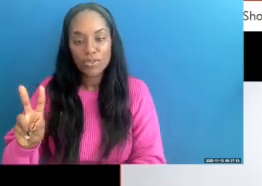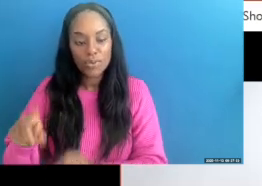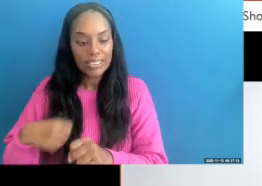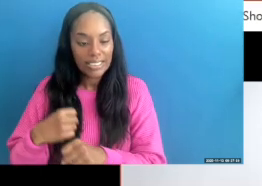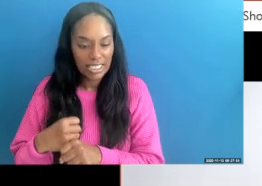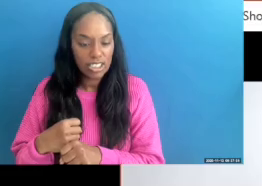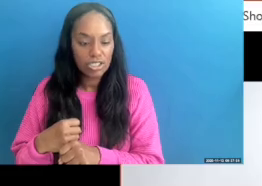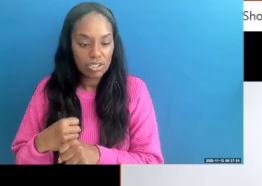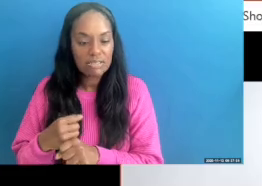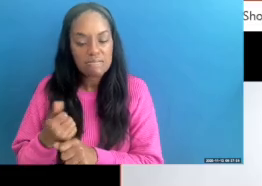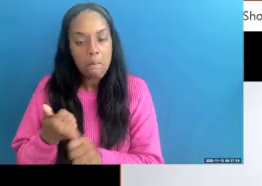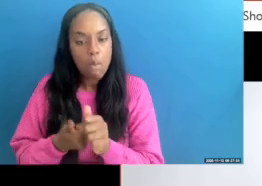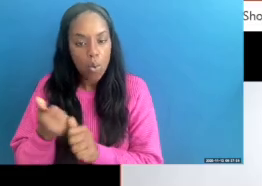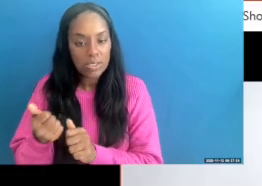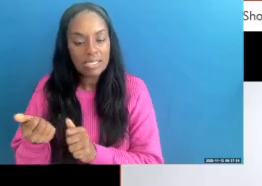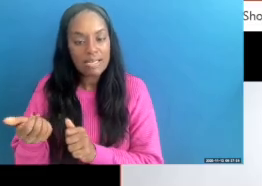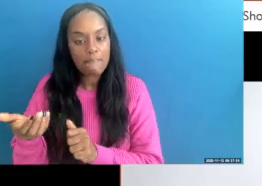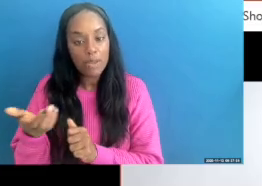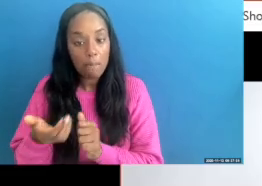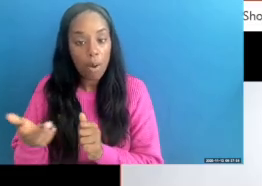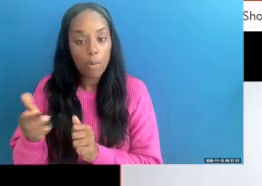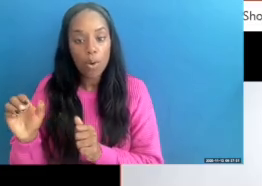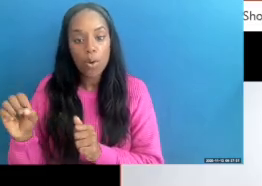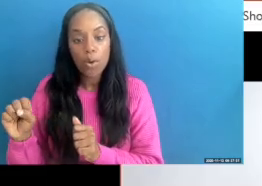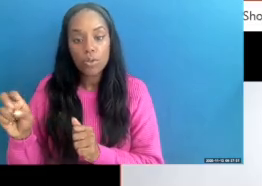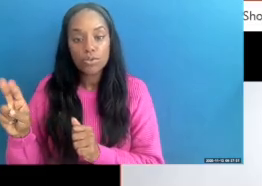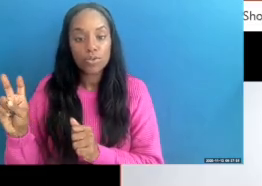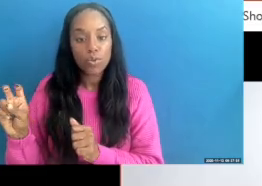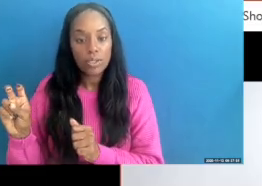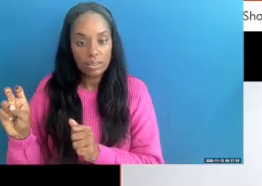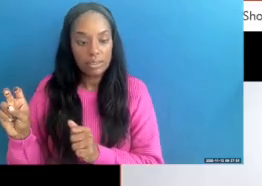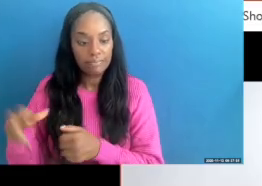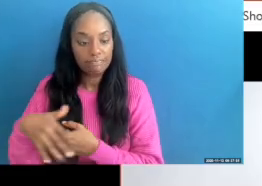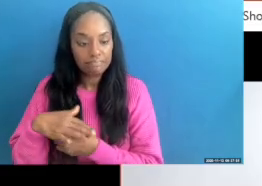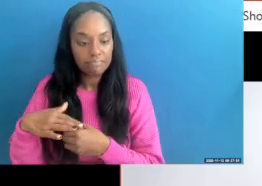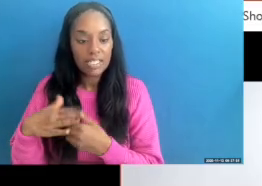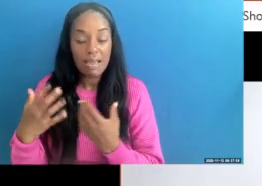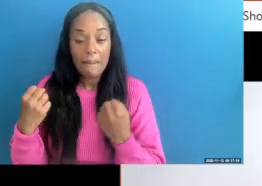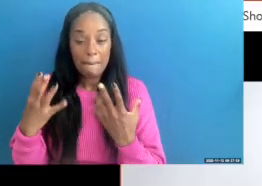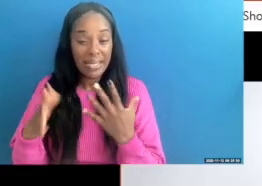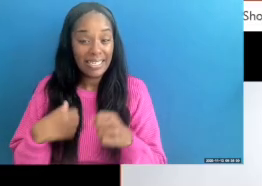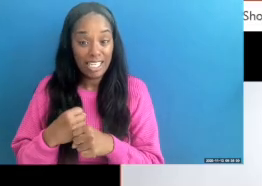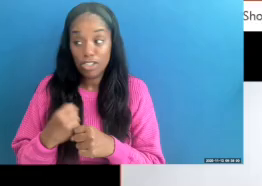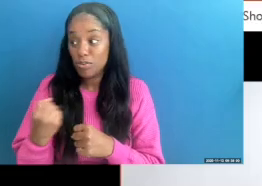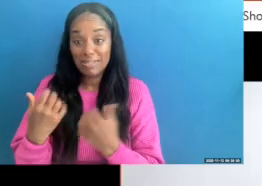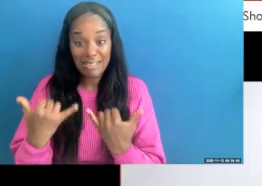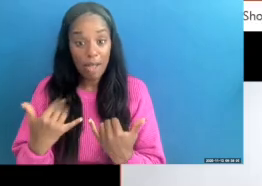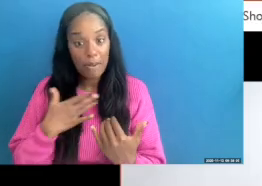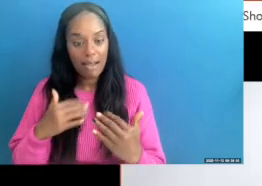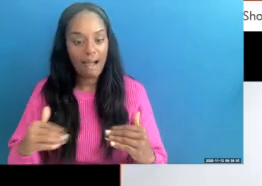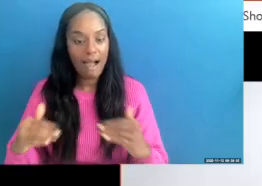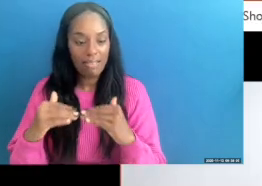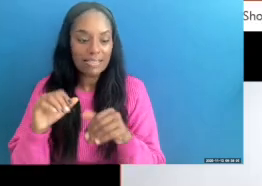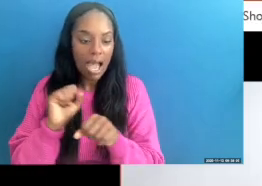arena, where I spent many years working very closely with my now colleagues at the Air Resources